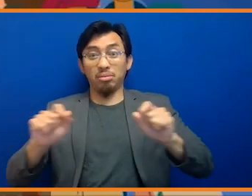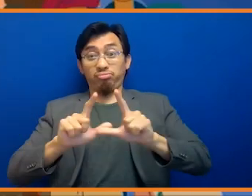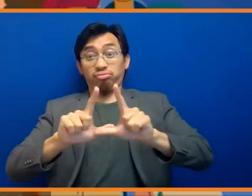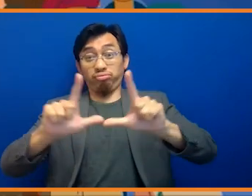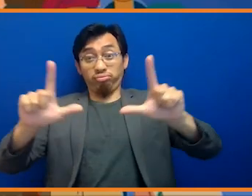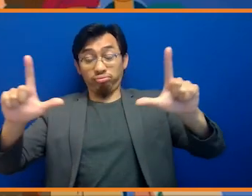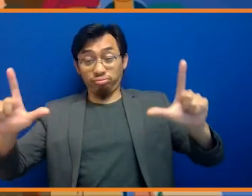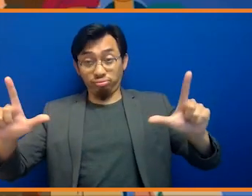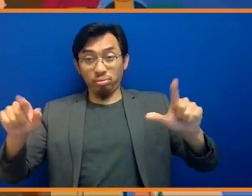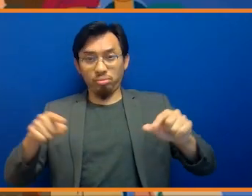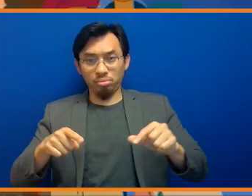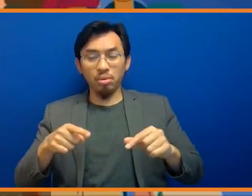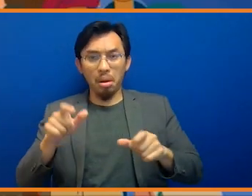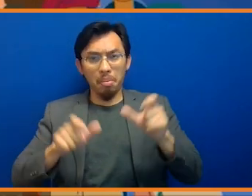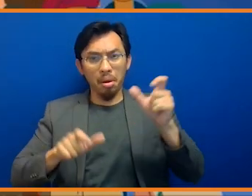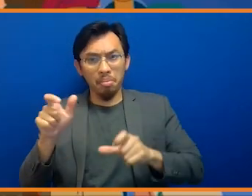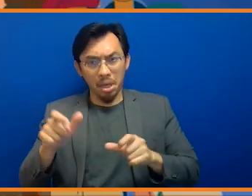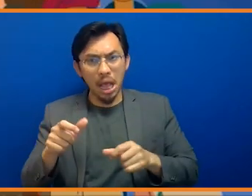people easily understand.